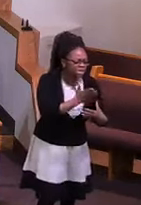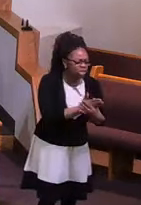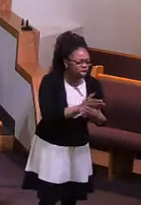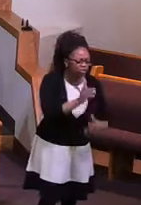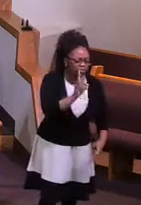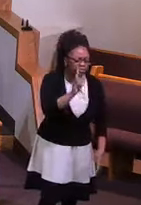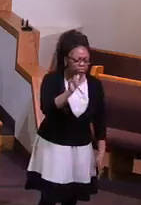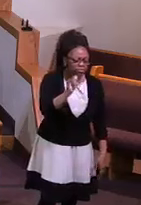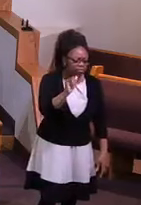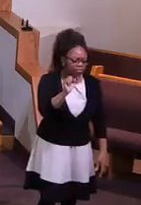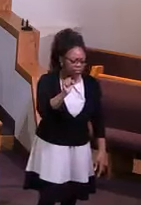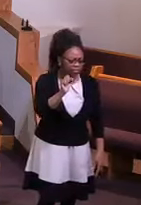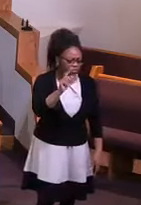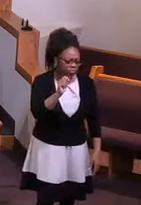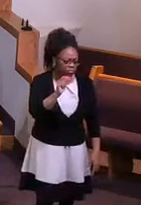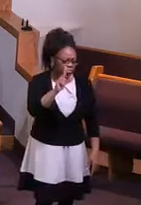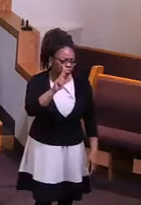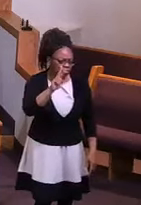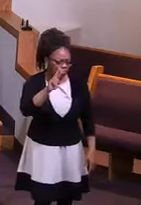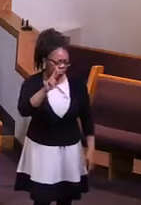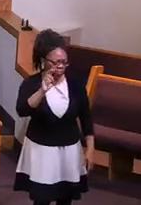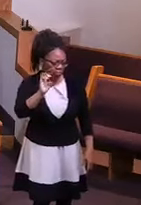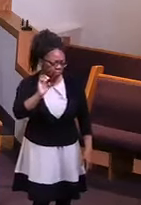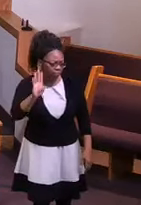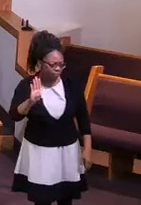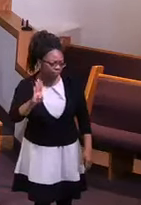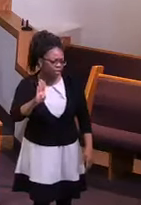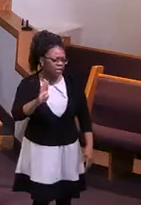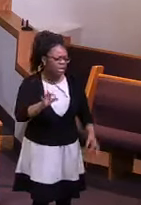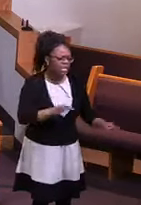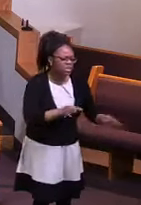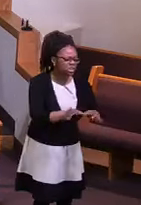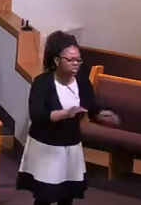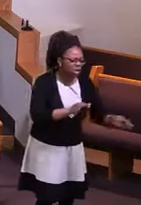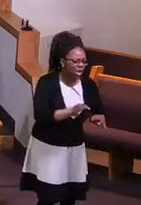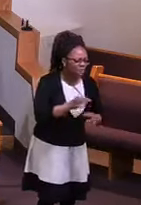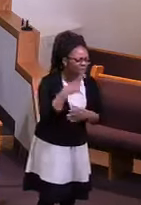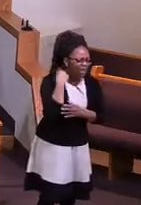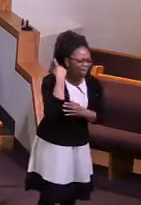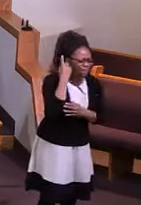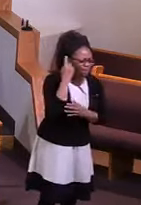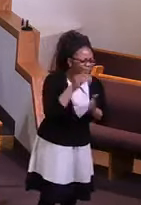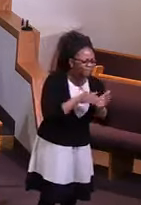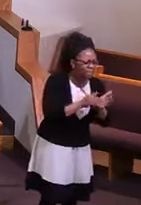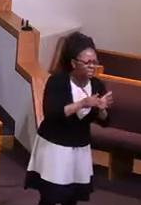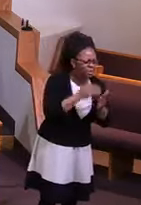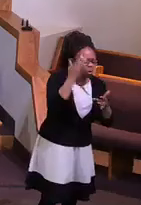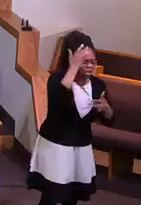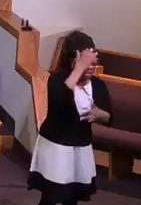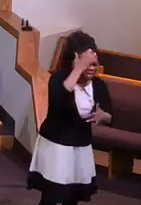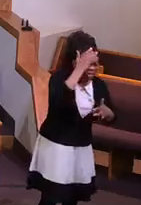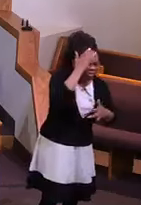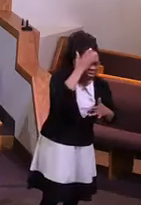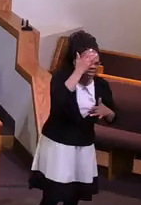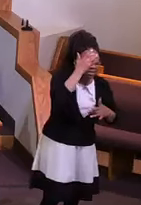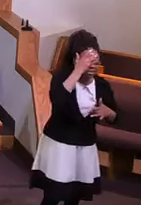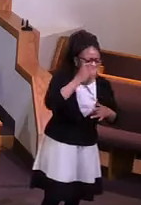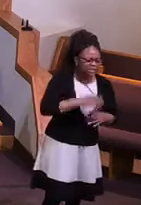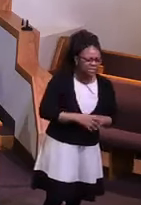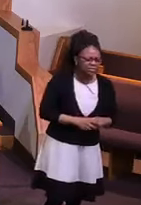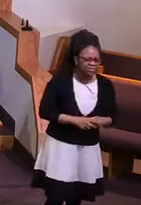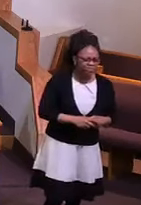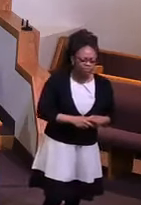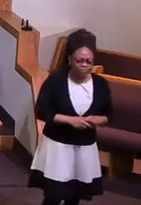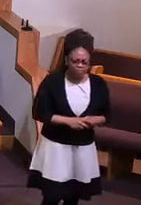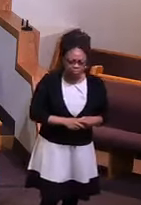defined as symptoms of mental illness, a destroying the tranquility or composure thereof, throwing something in